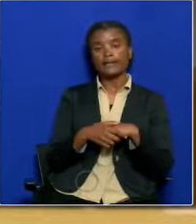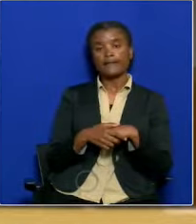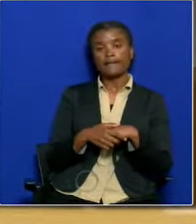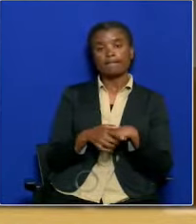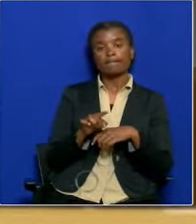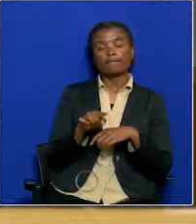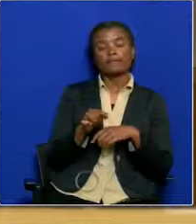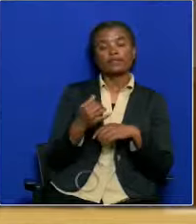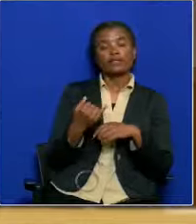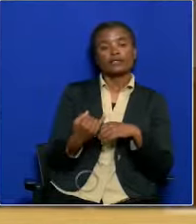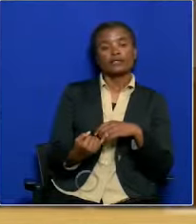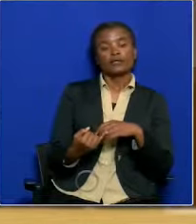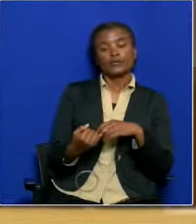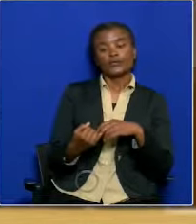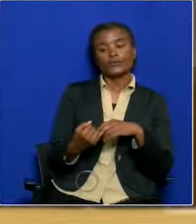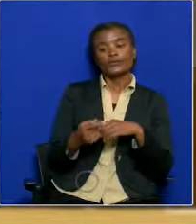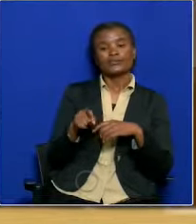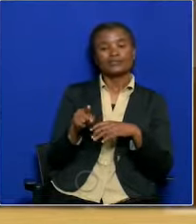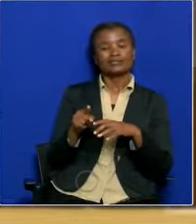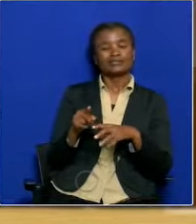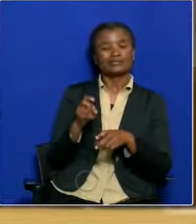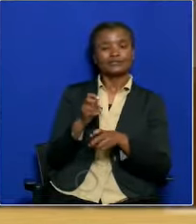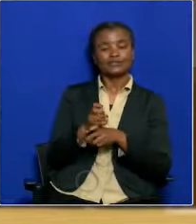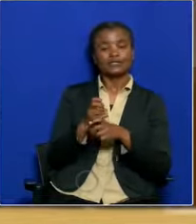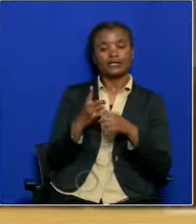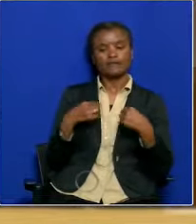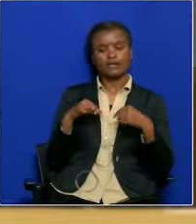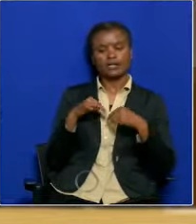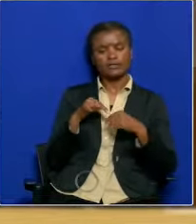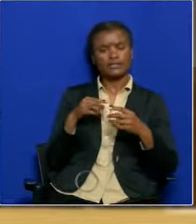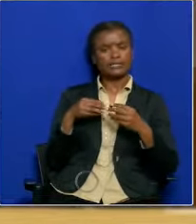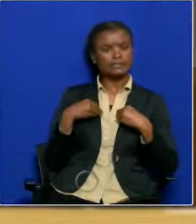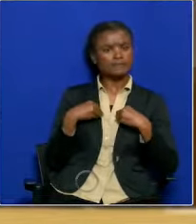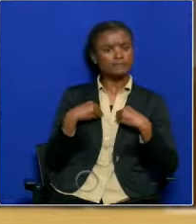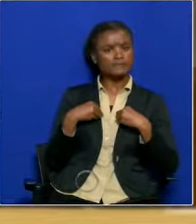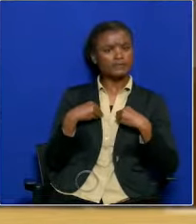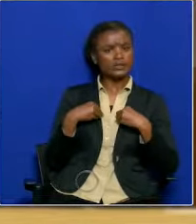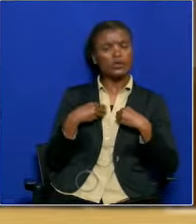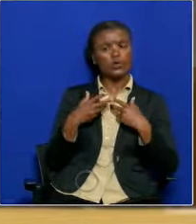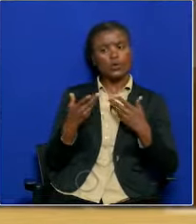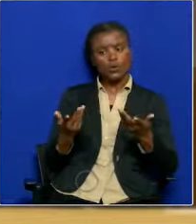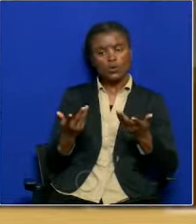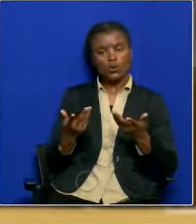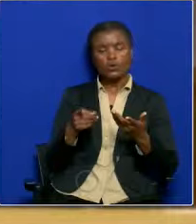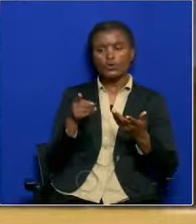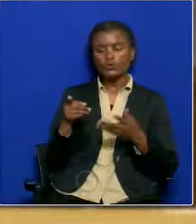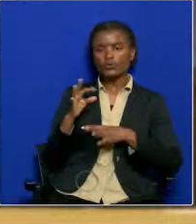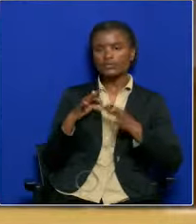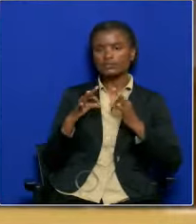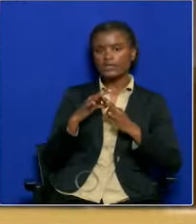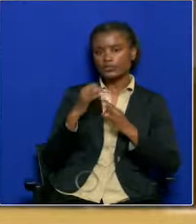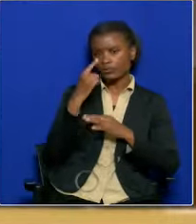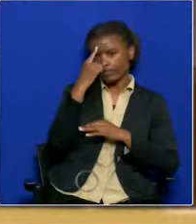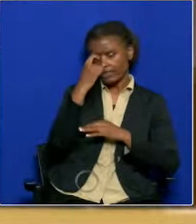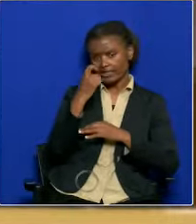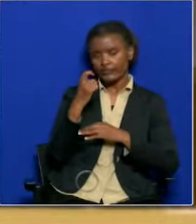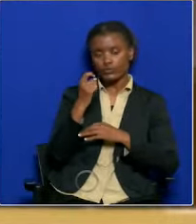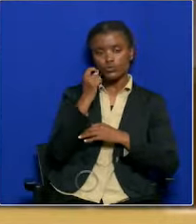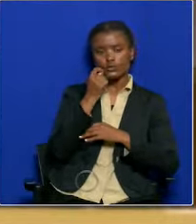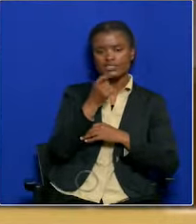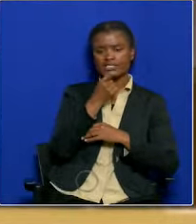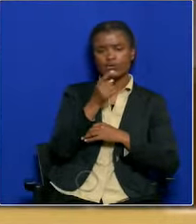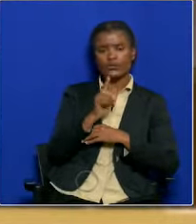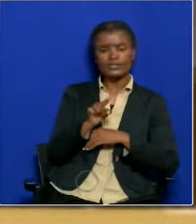is difficult to accept and believe you that you did not